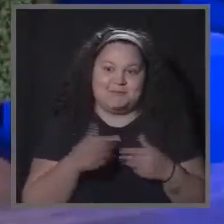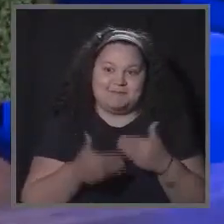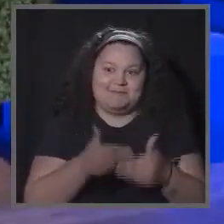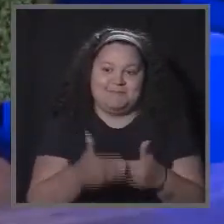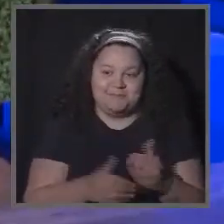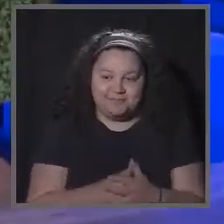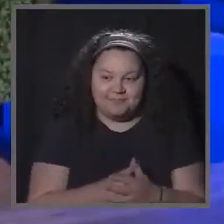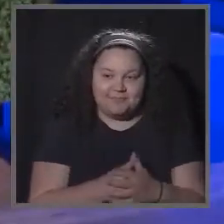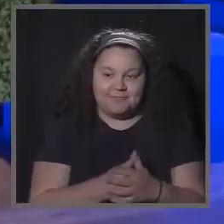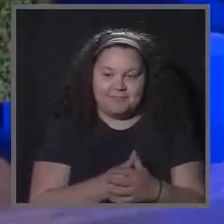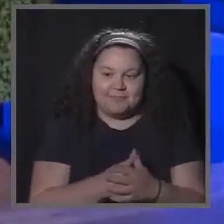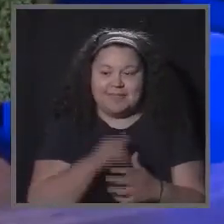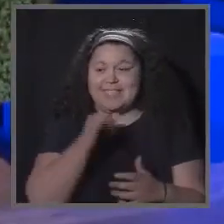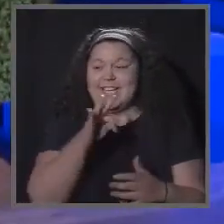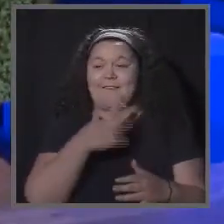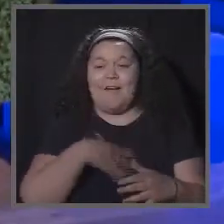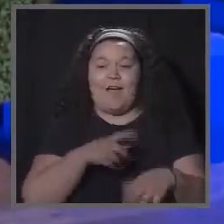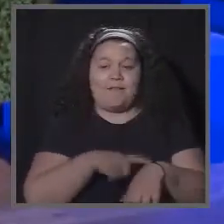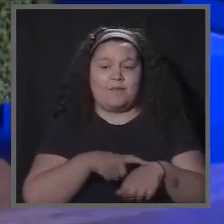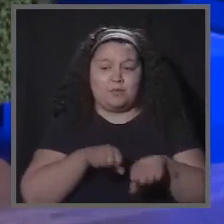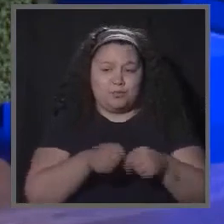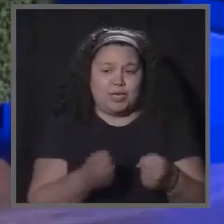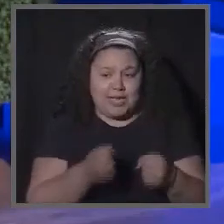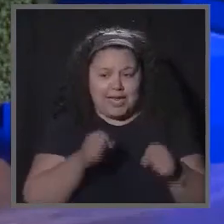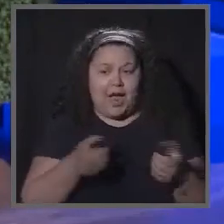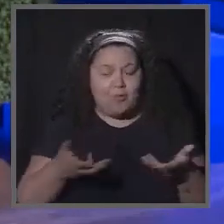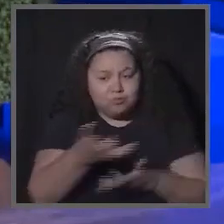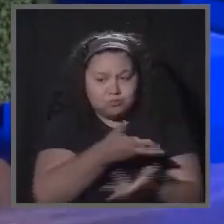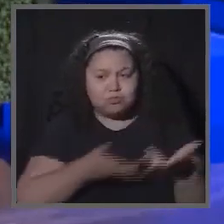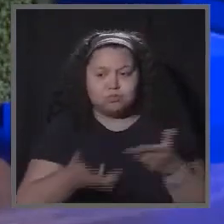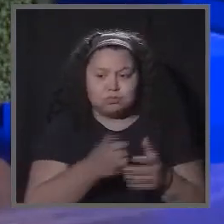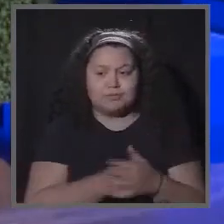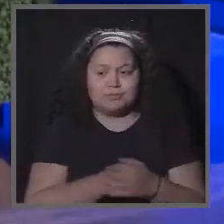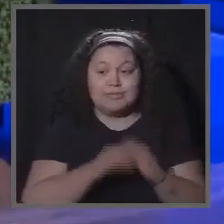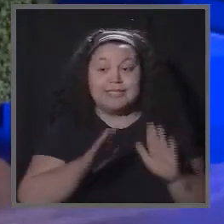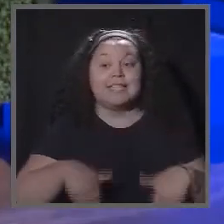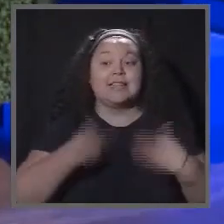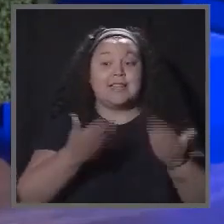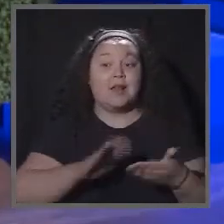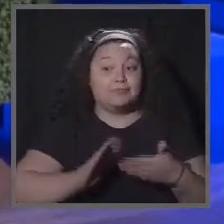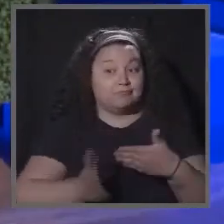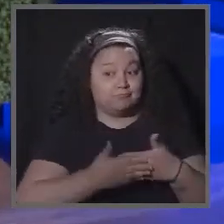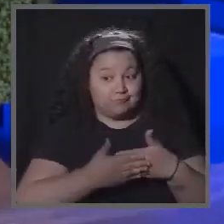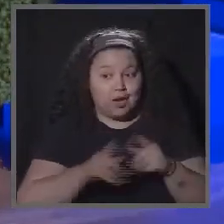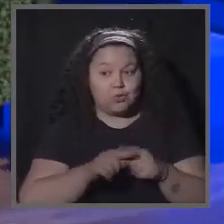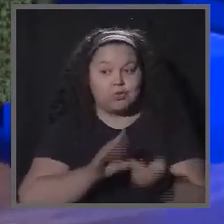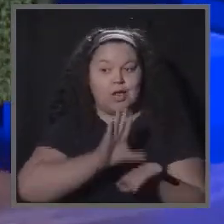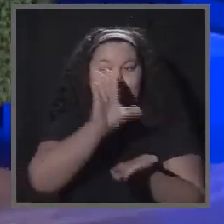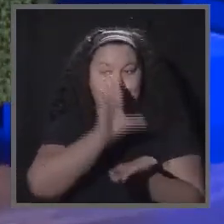And I think these conclusions will also be written down in the report of the conference. So thank you very much.